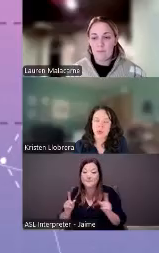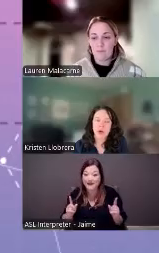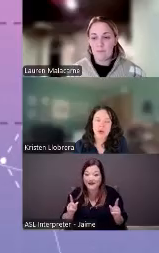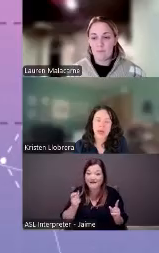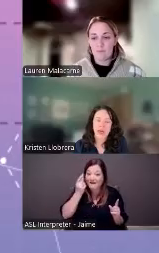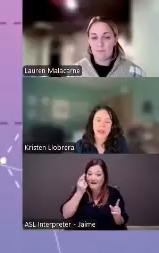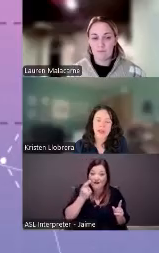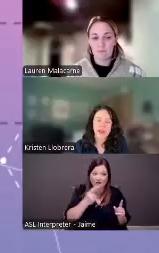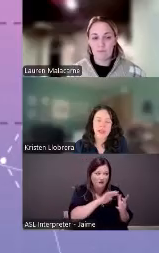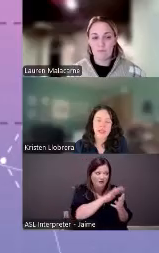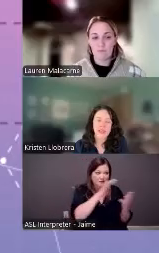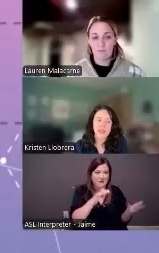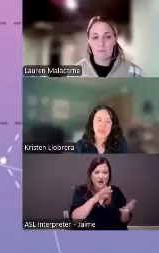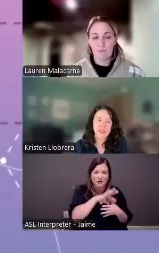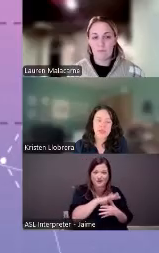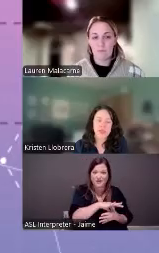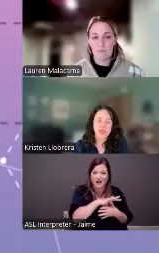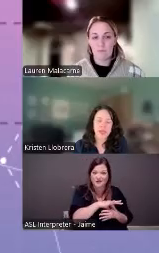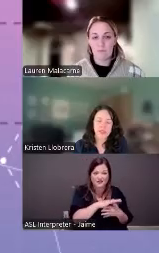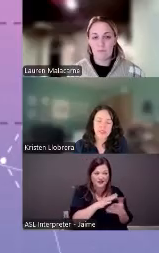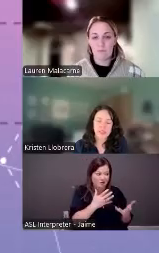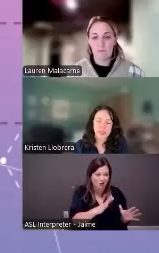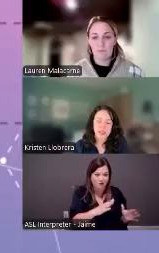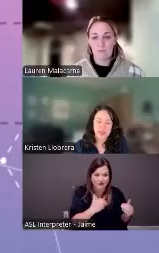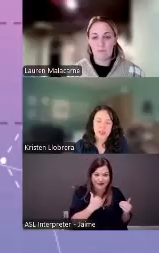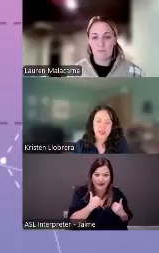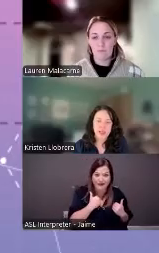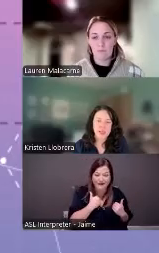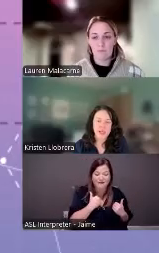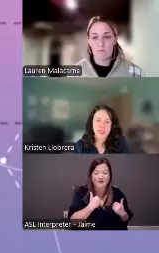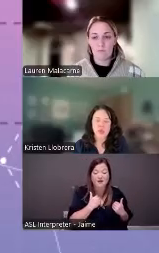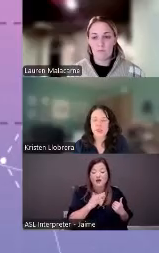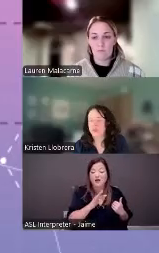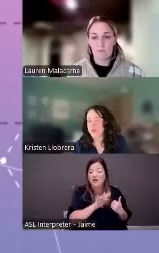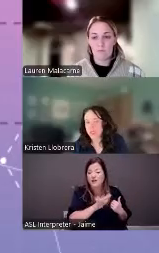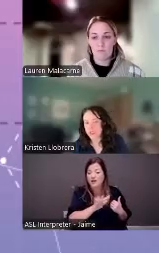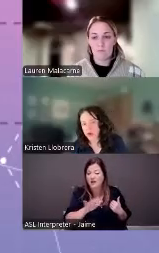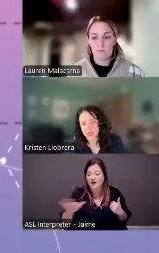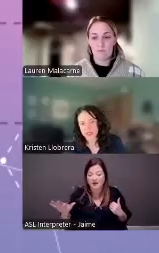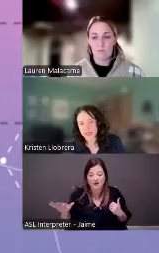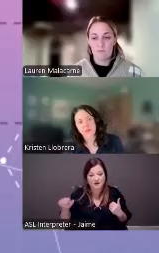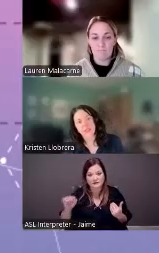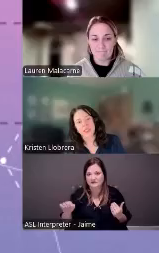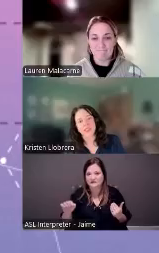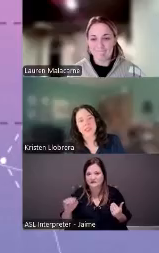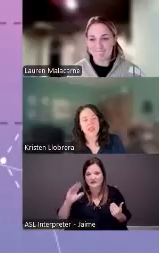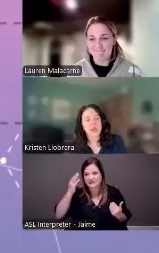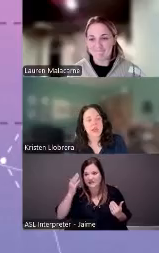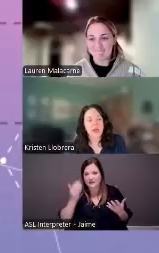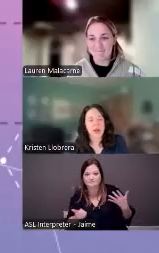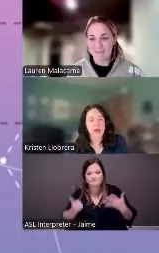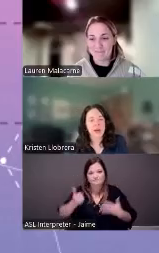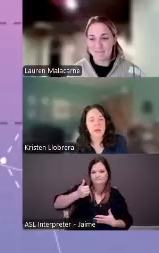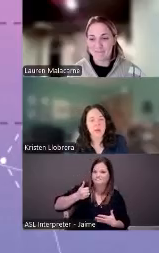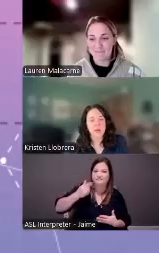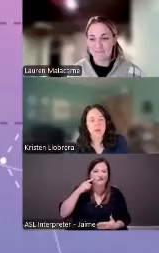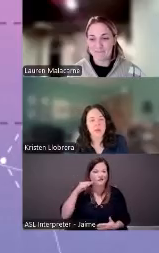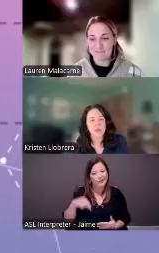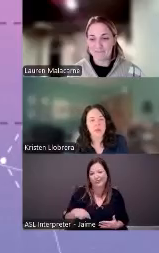content that we already had and everything else, that just wasn't really in the cards for this.